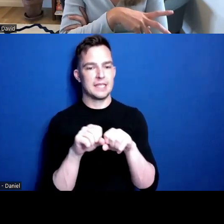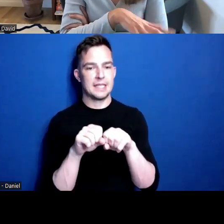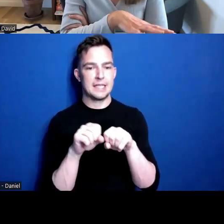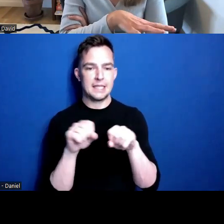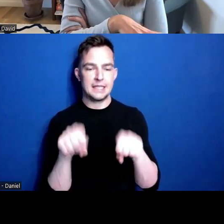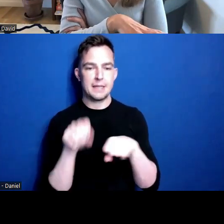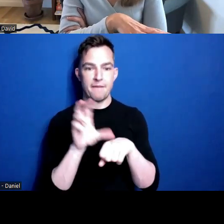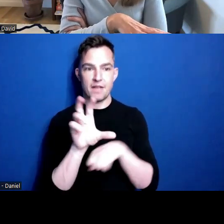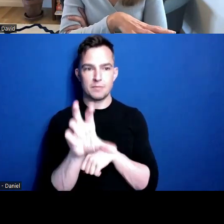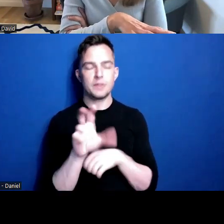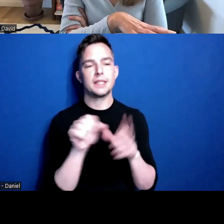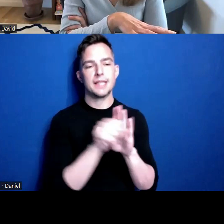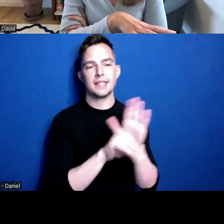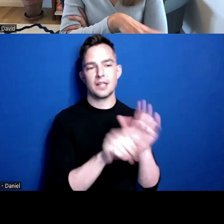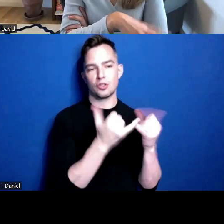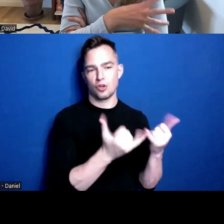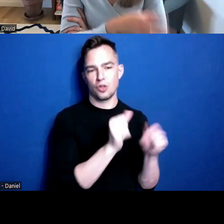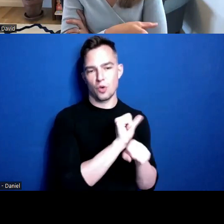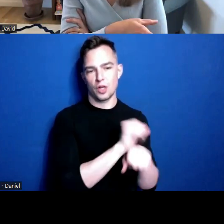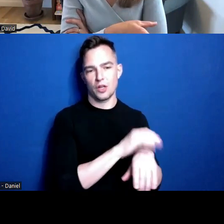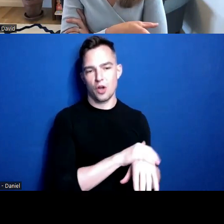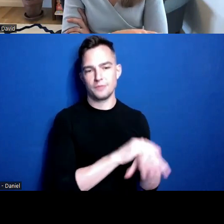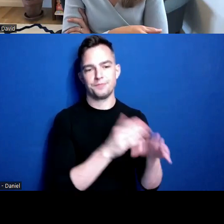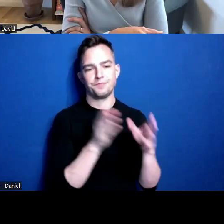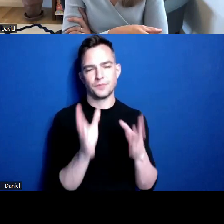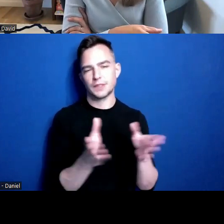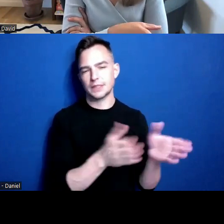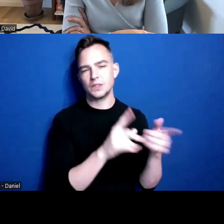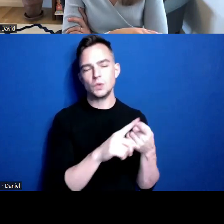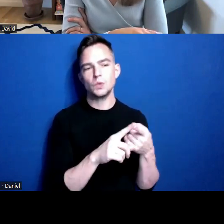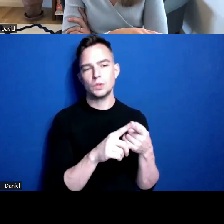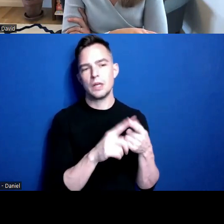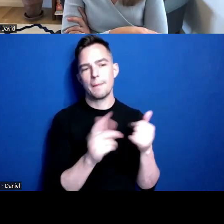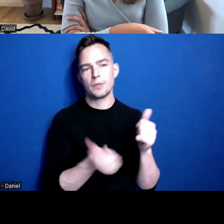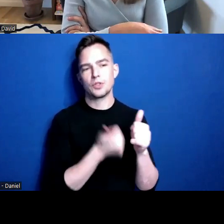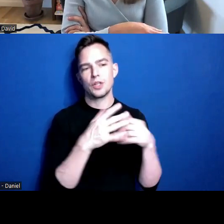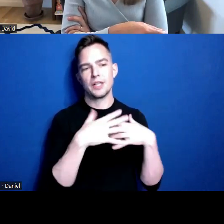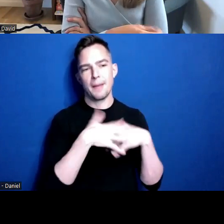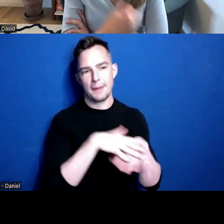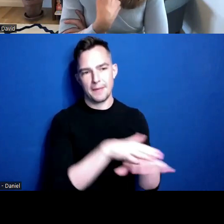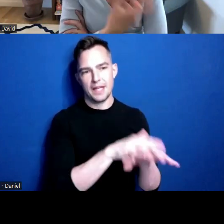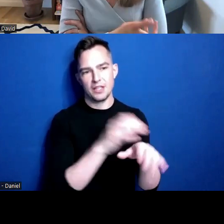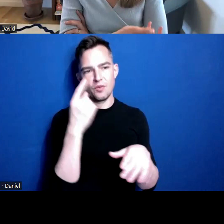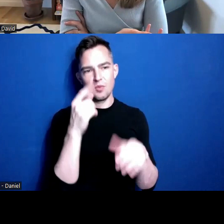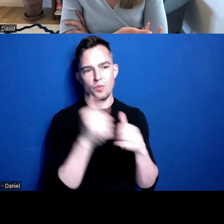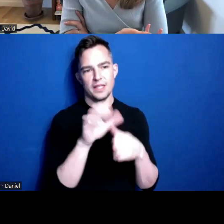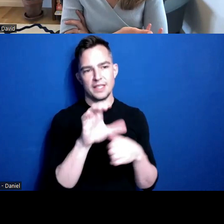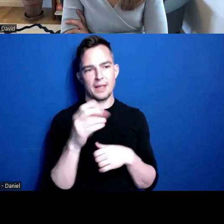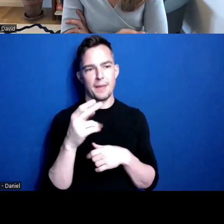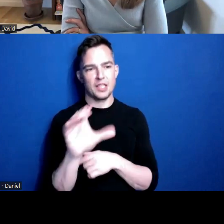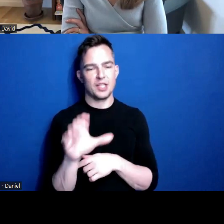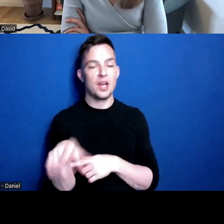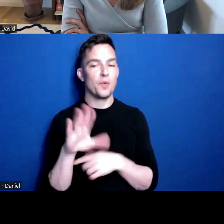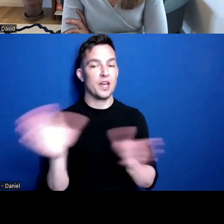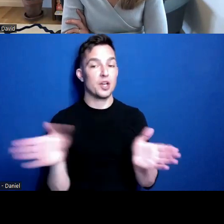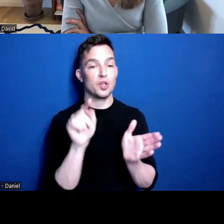are currently working on or intending to pursue CCBHC implementation, we would very much encourage them to